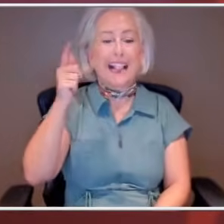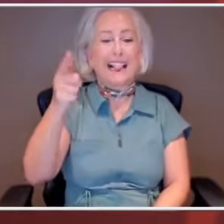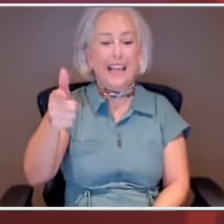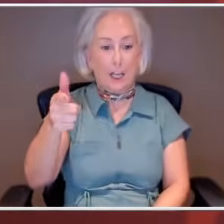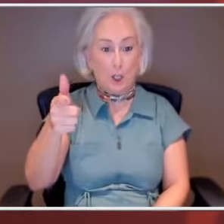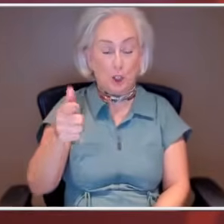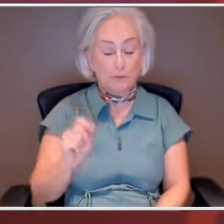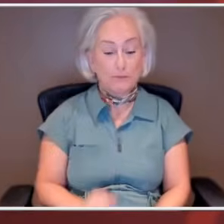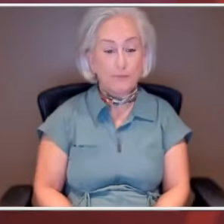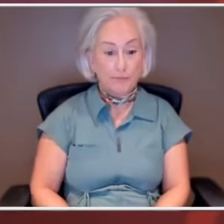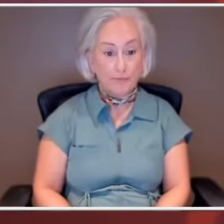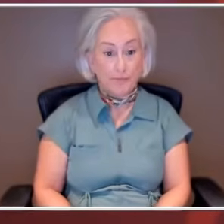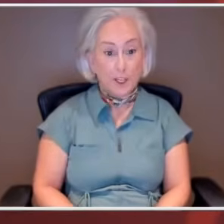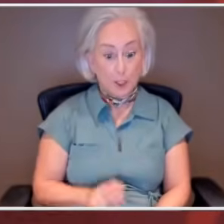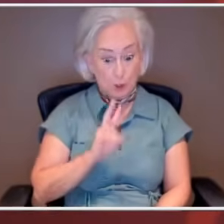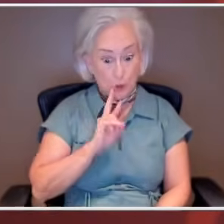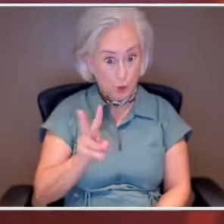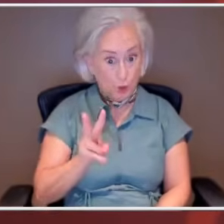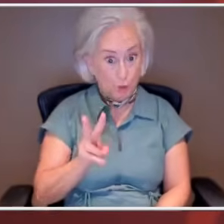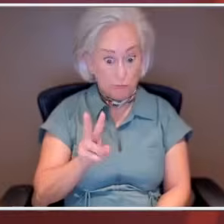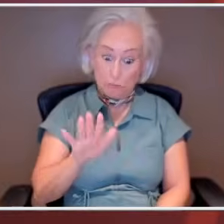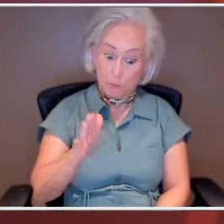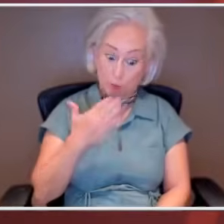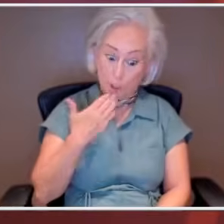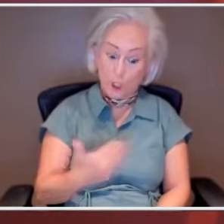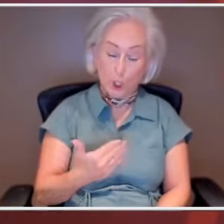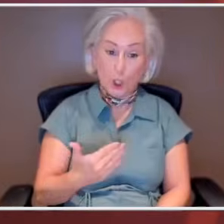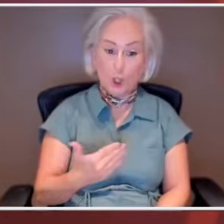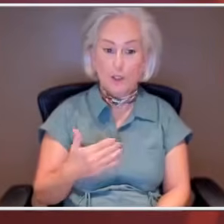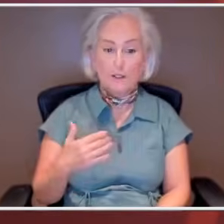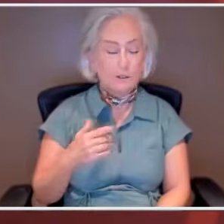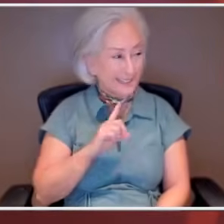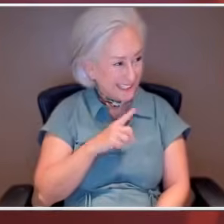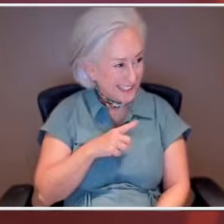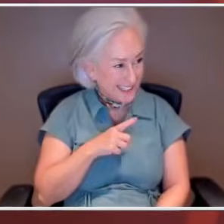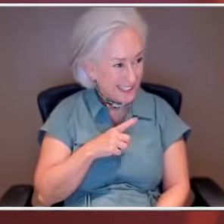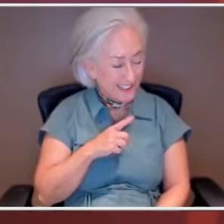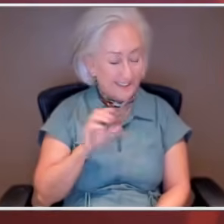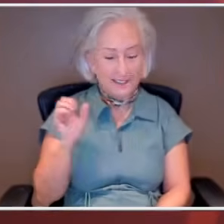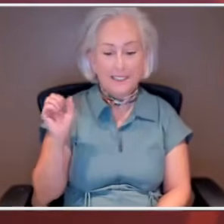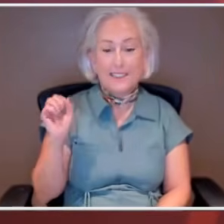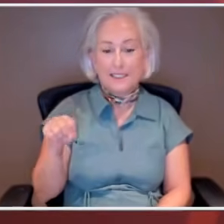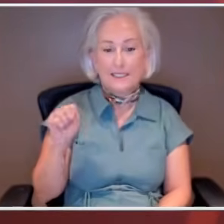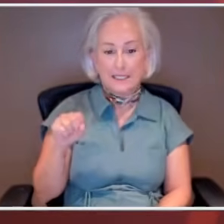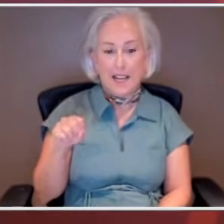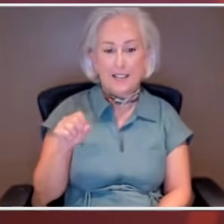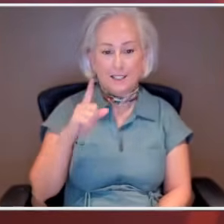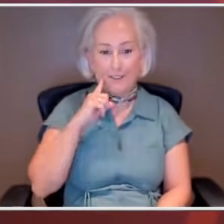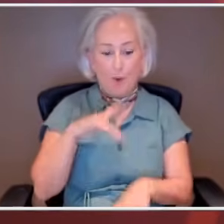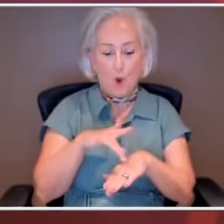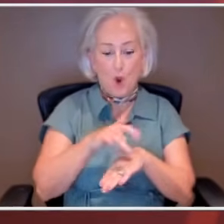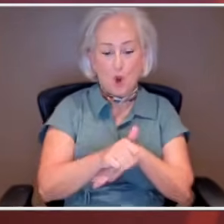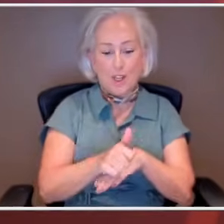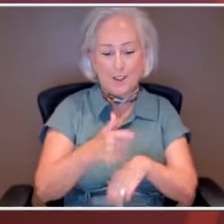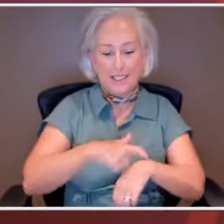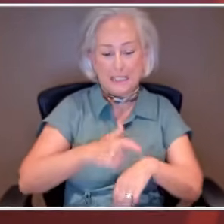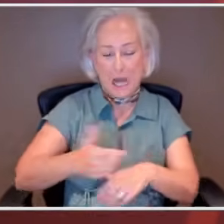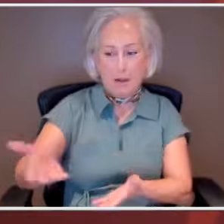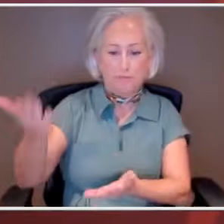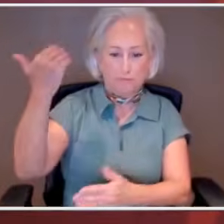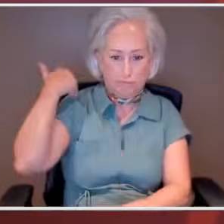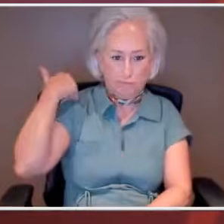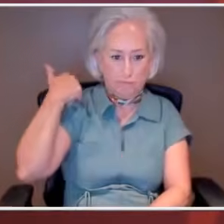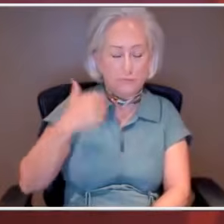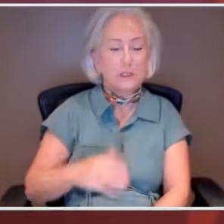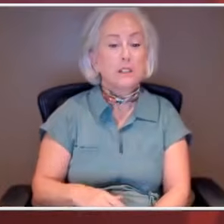actually still pretty good for, It is? well, for an earlier era, it is.